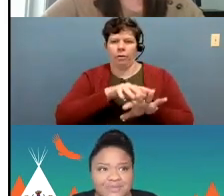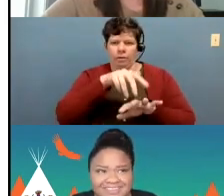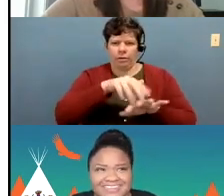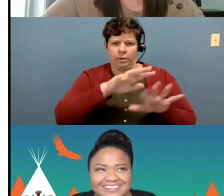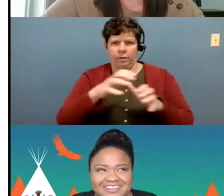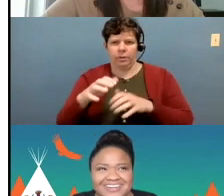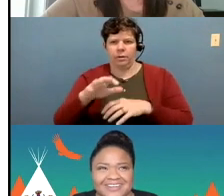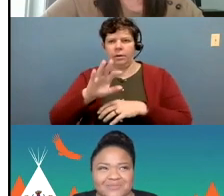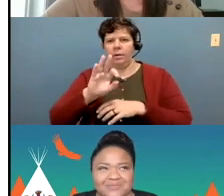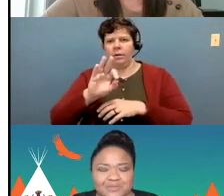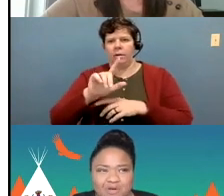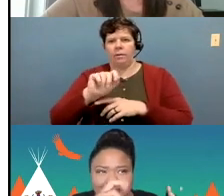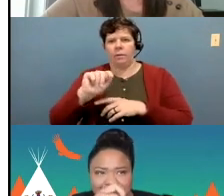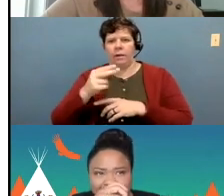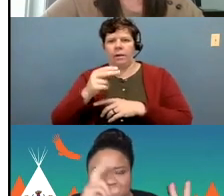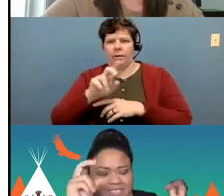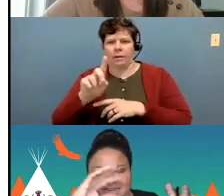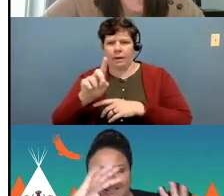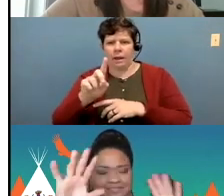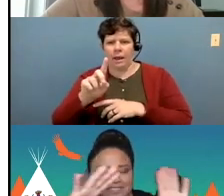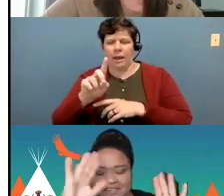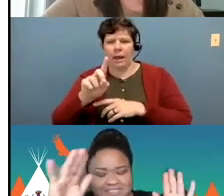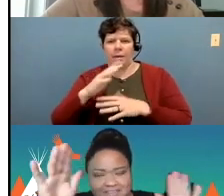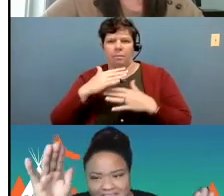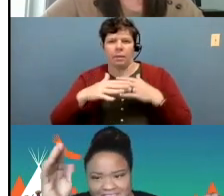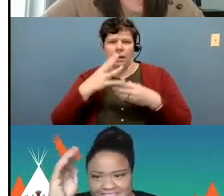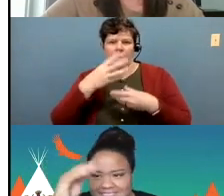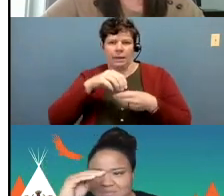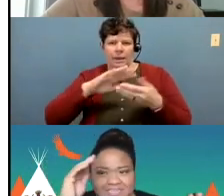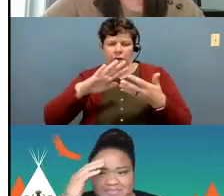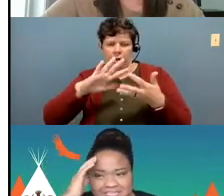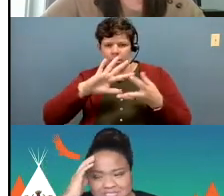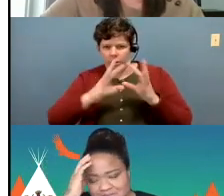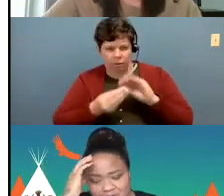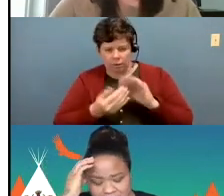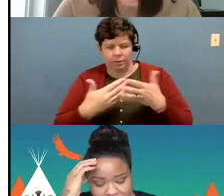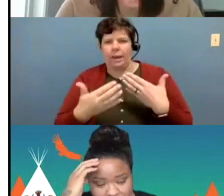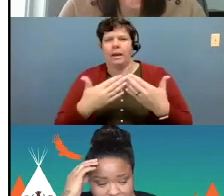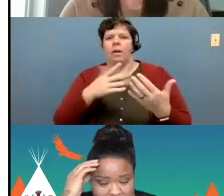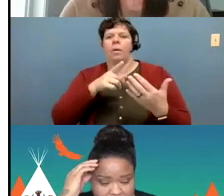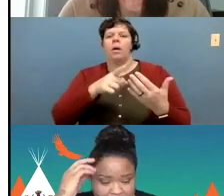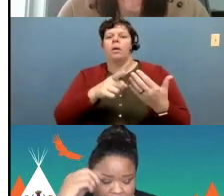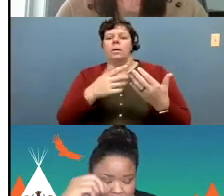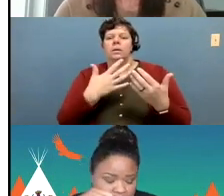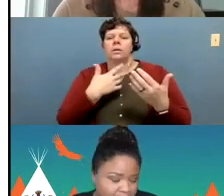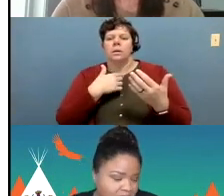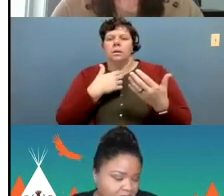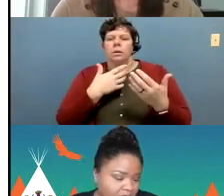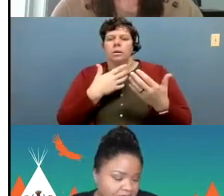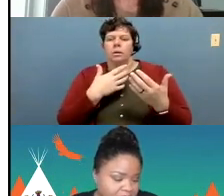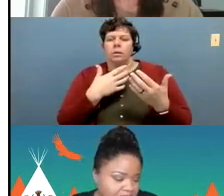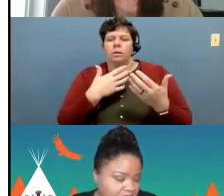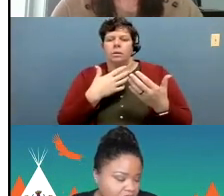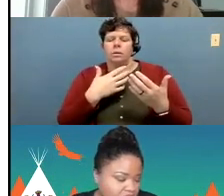head blood in her quantum, and all of this stuff is the colonized system of identification, of course. So I just want to name that. But